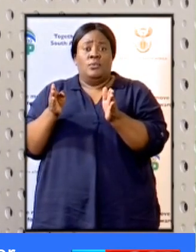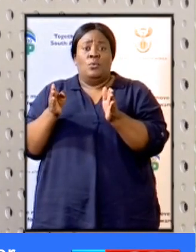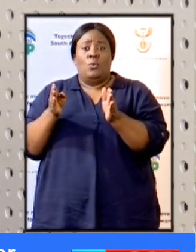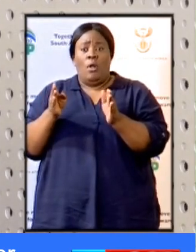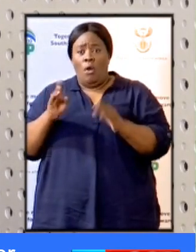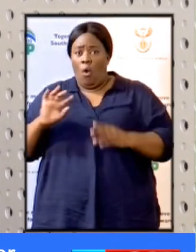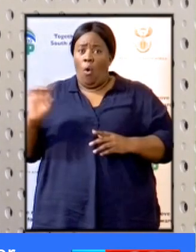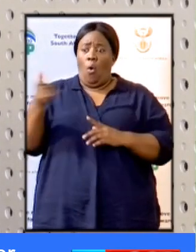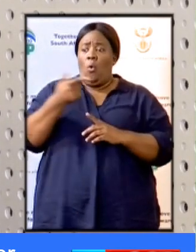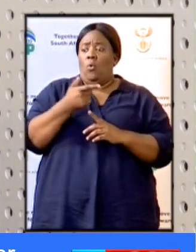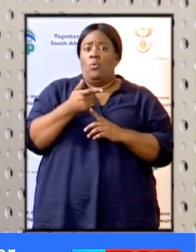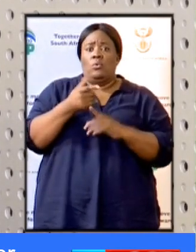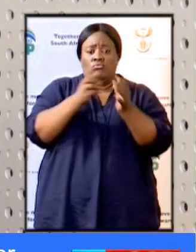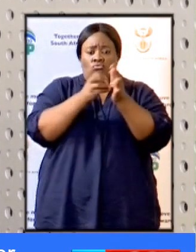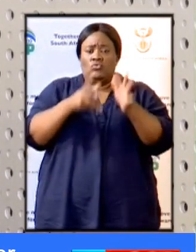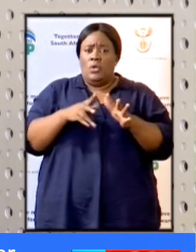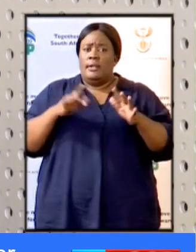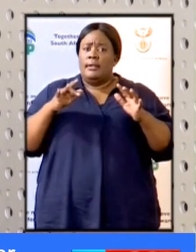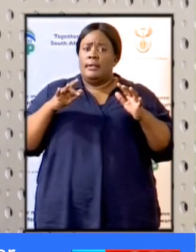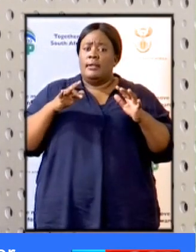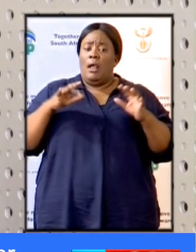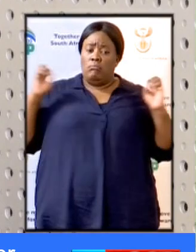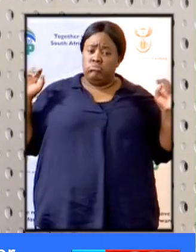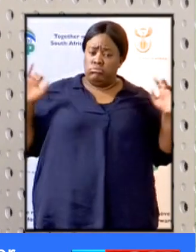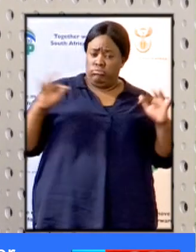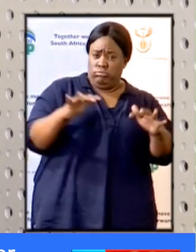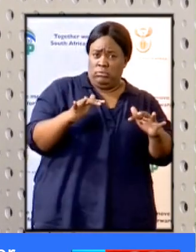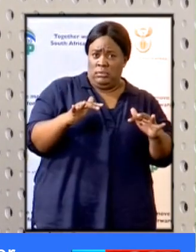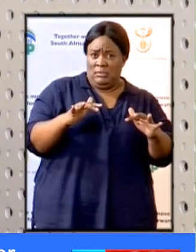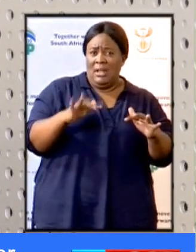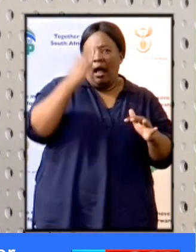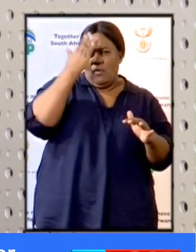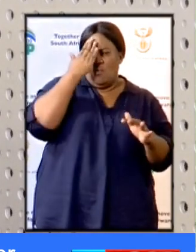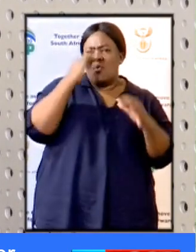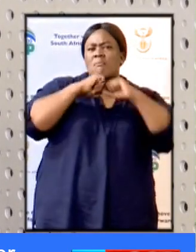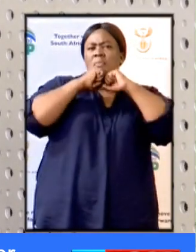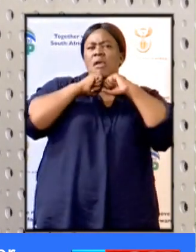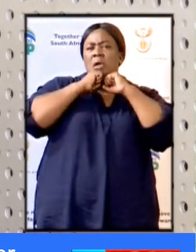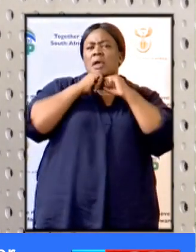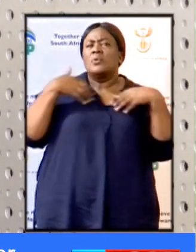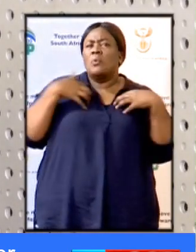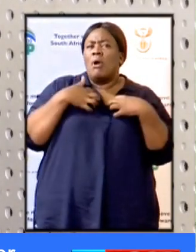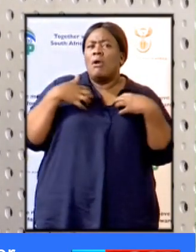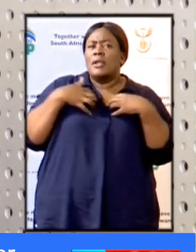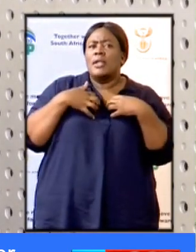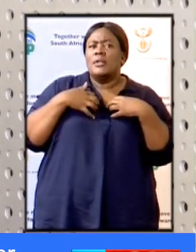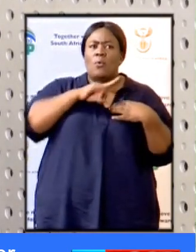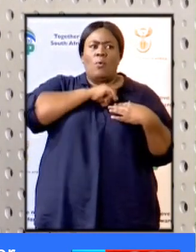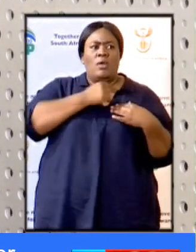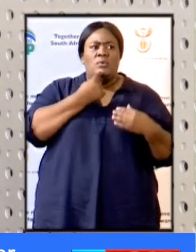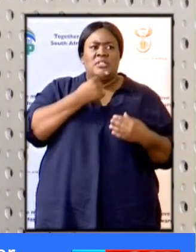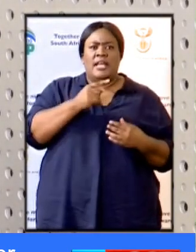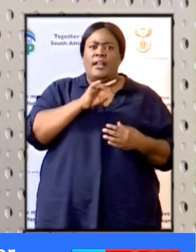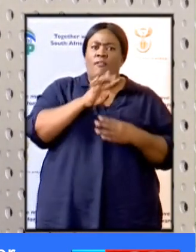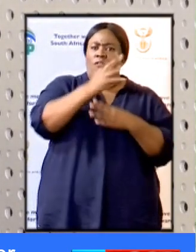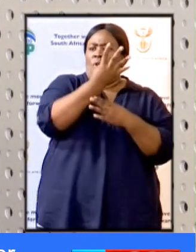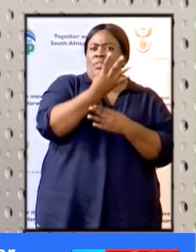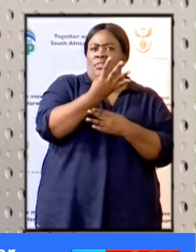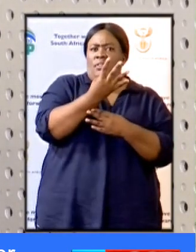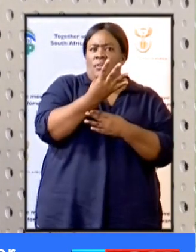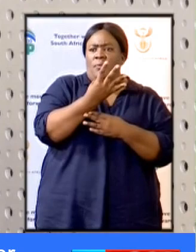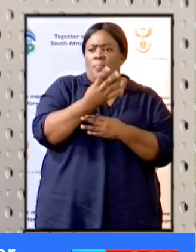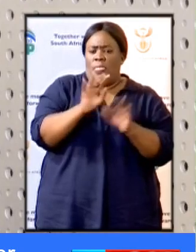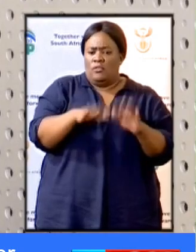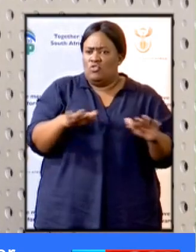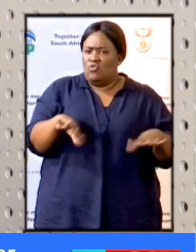sweep opening. So I know parents were very worried that we said on the 4th, there are 7-year-olds who go to